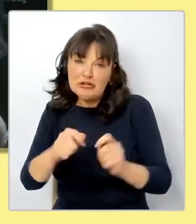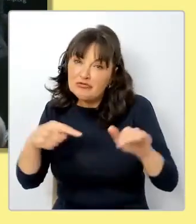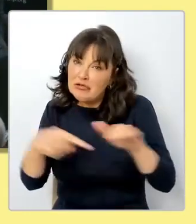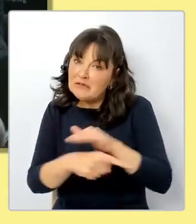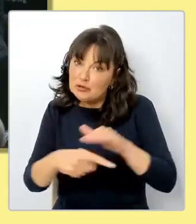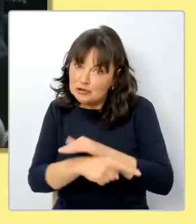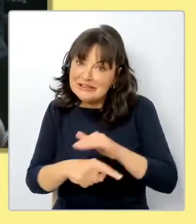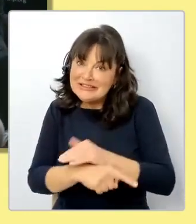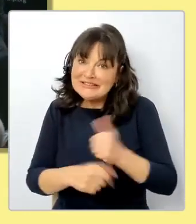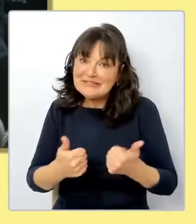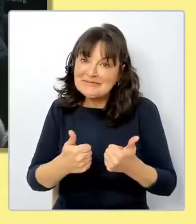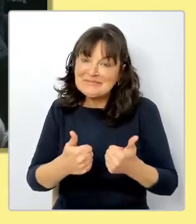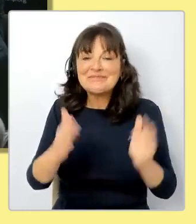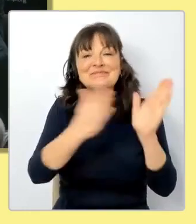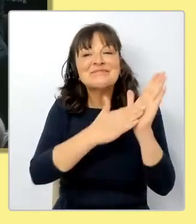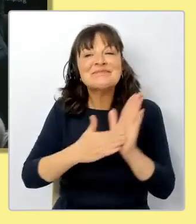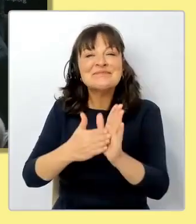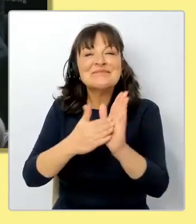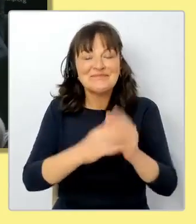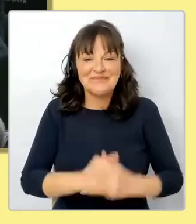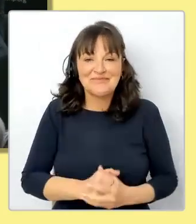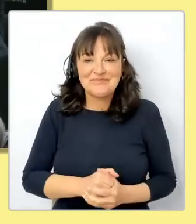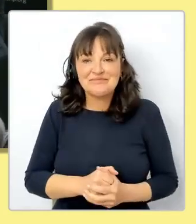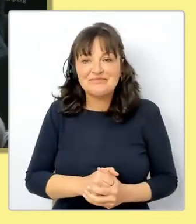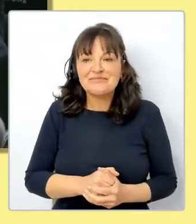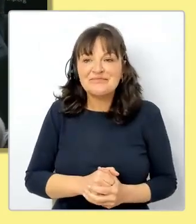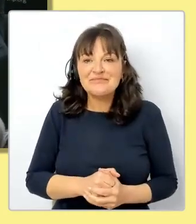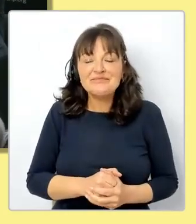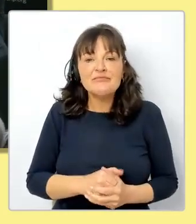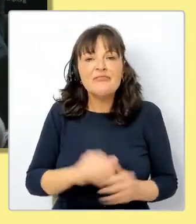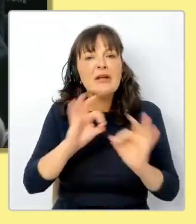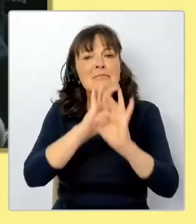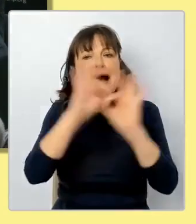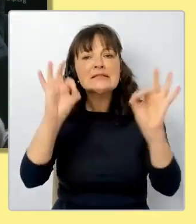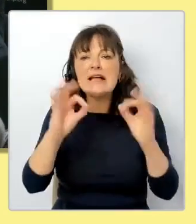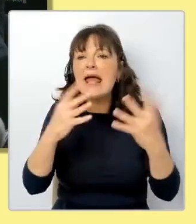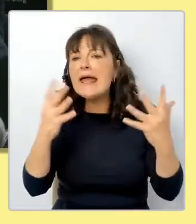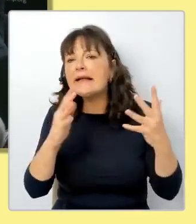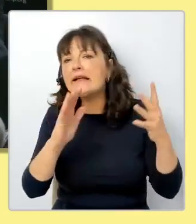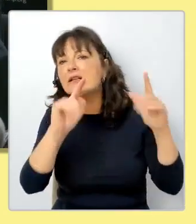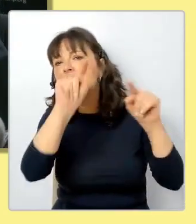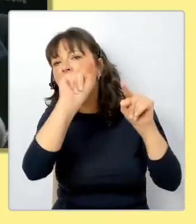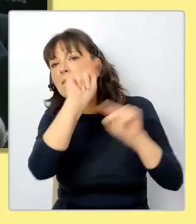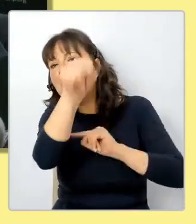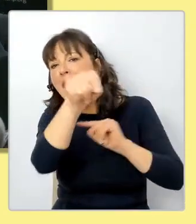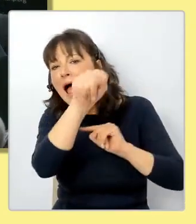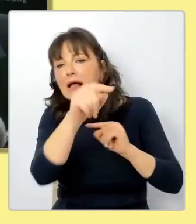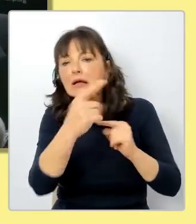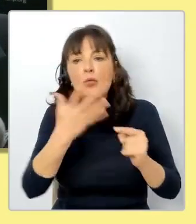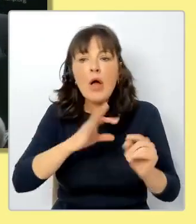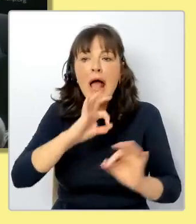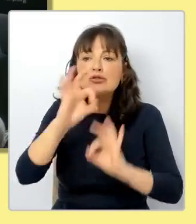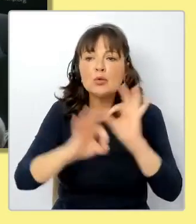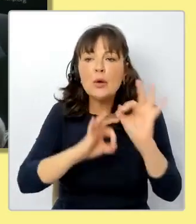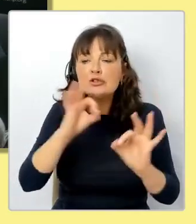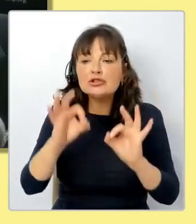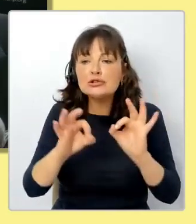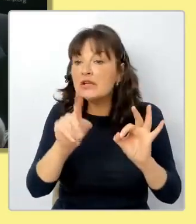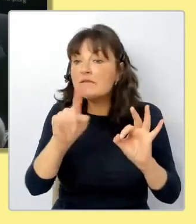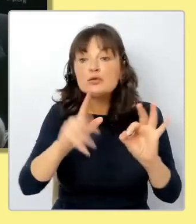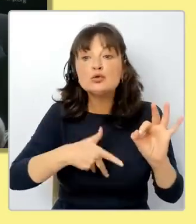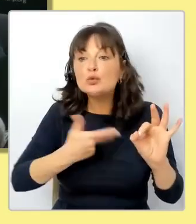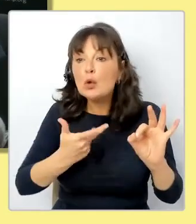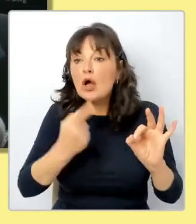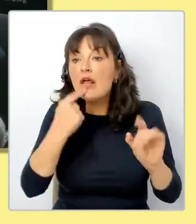I'm working my way around the back at the moment, so is there anybody in this block here that wants to ask a question? And if not, I'm going to move on from